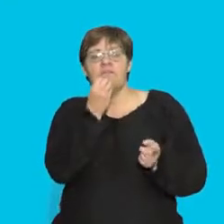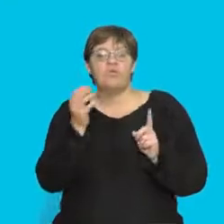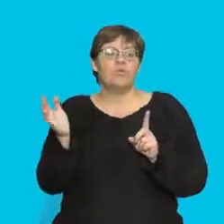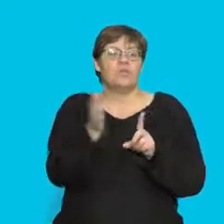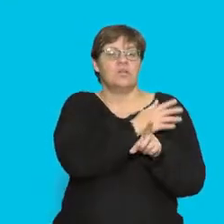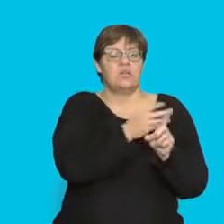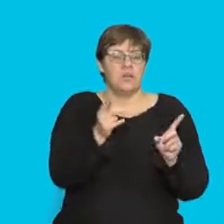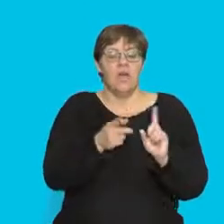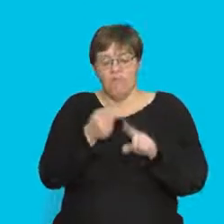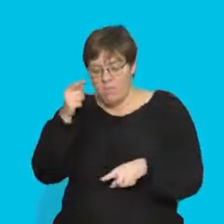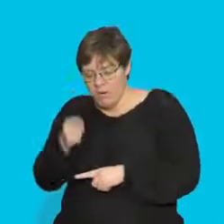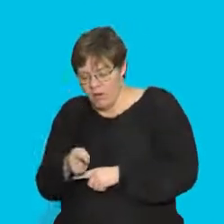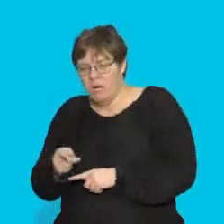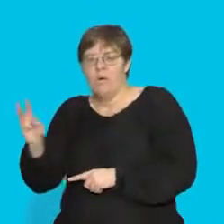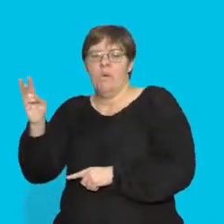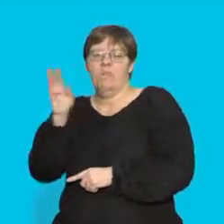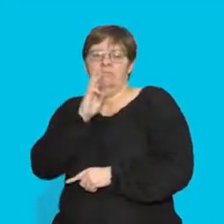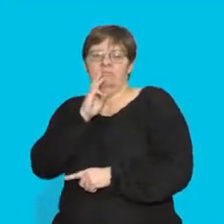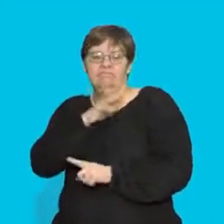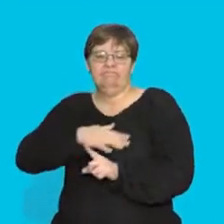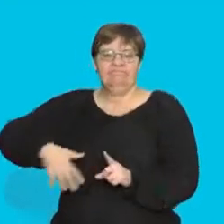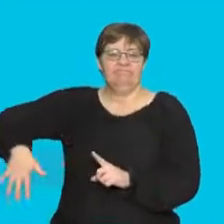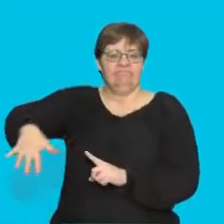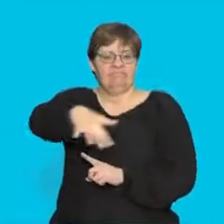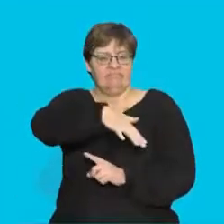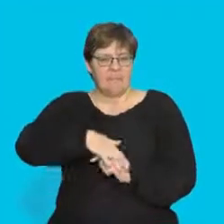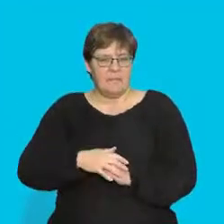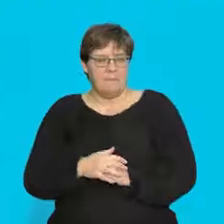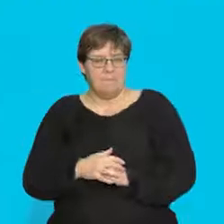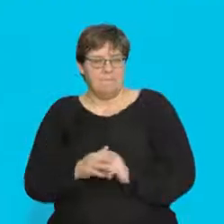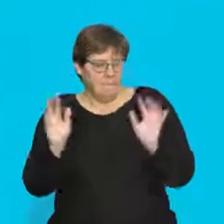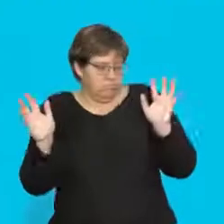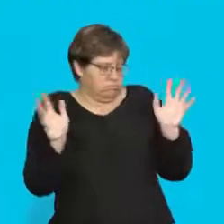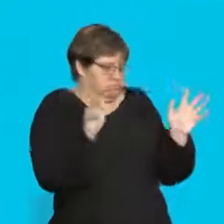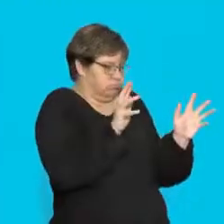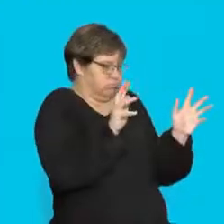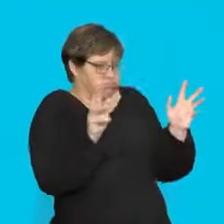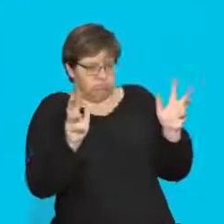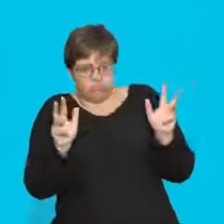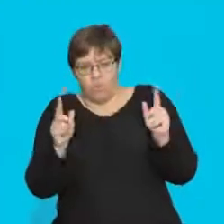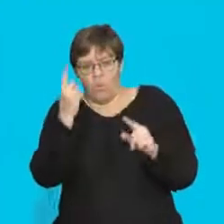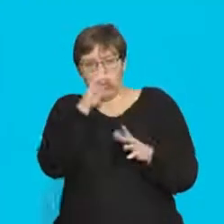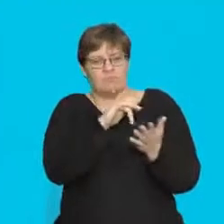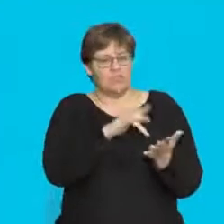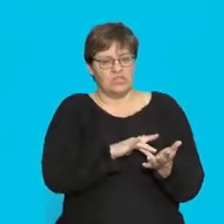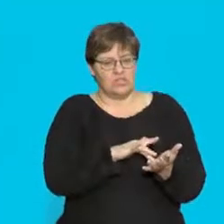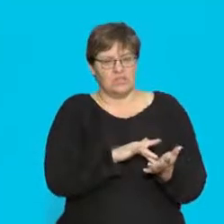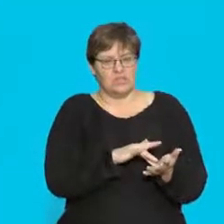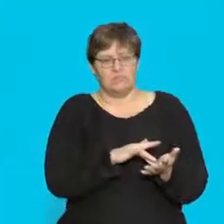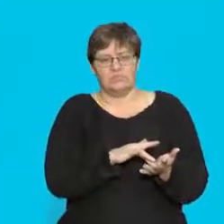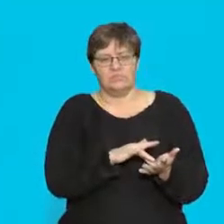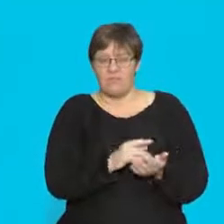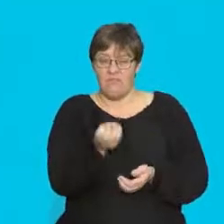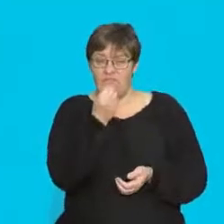appendages and it filter feeds food from the water. But you know what? If it was filter feeding in